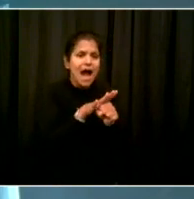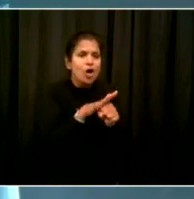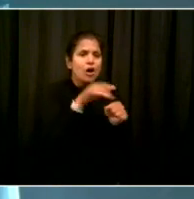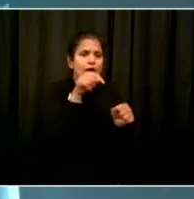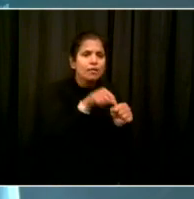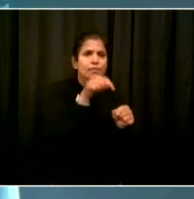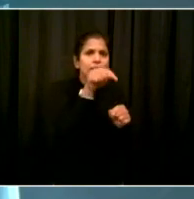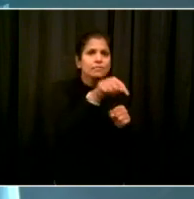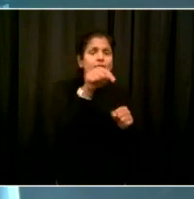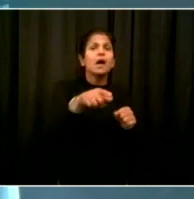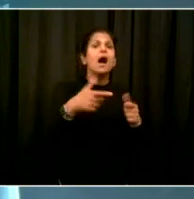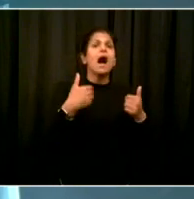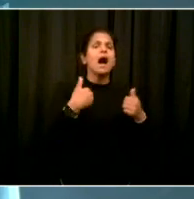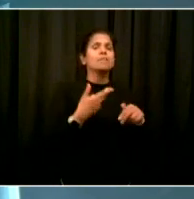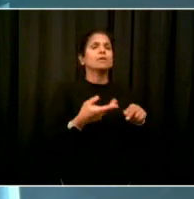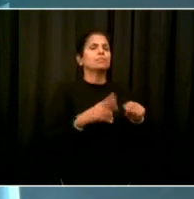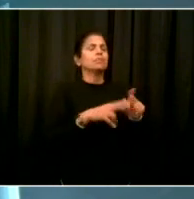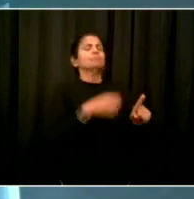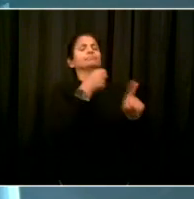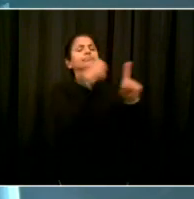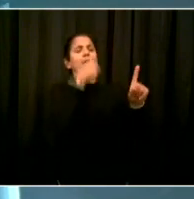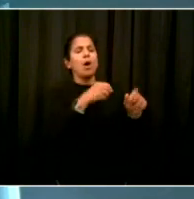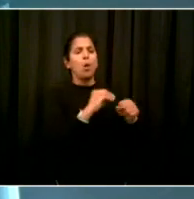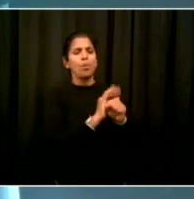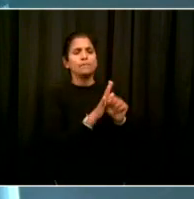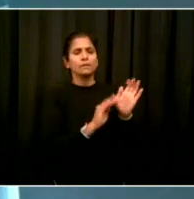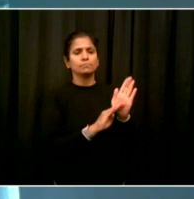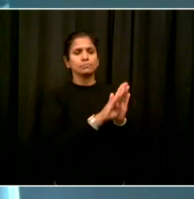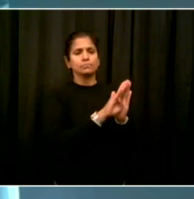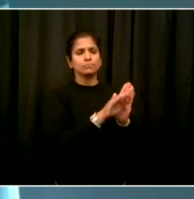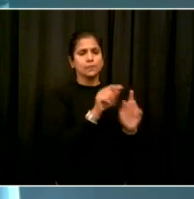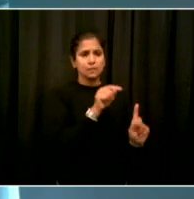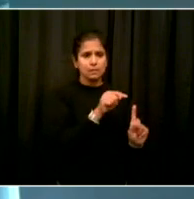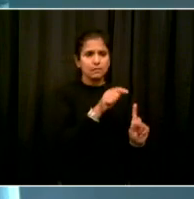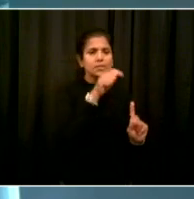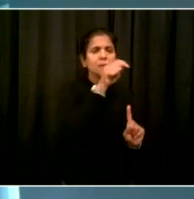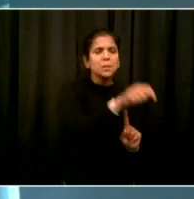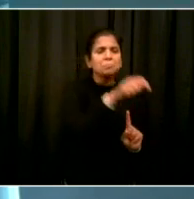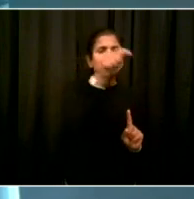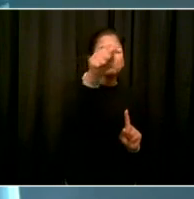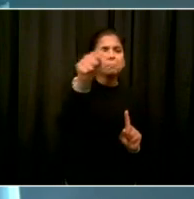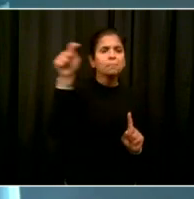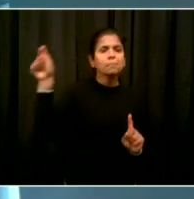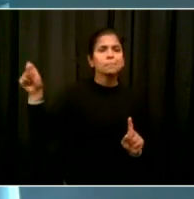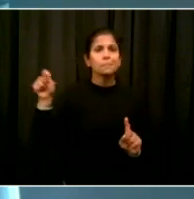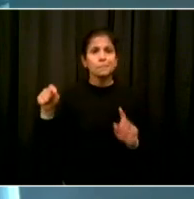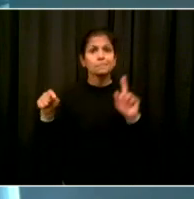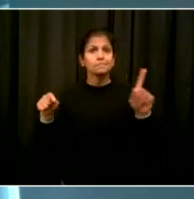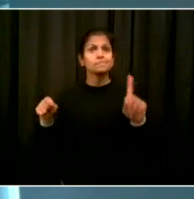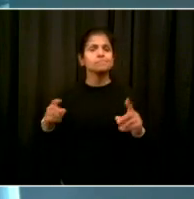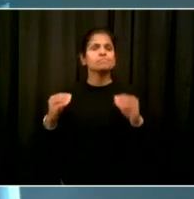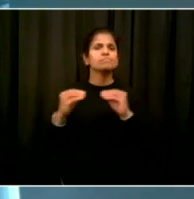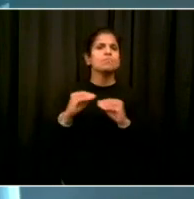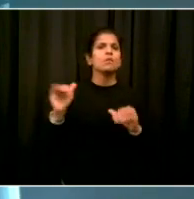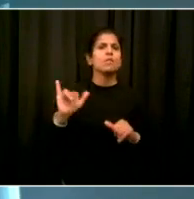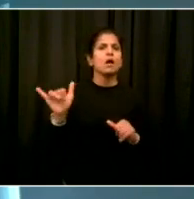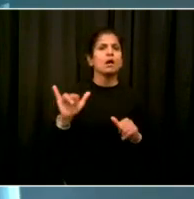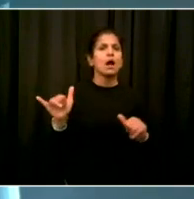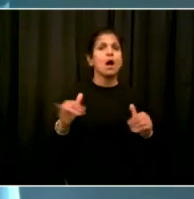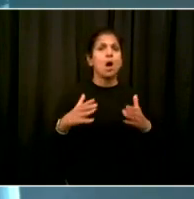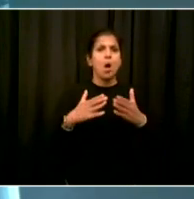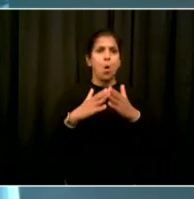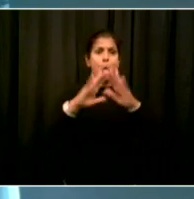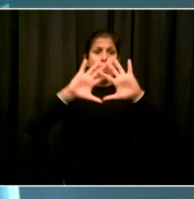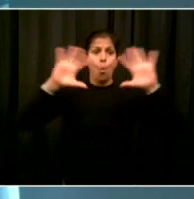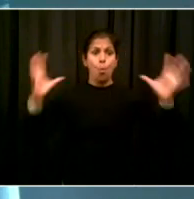helping to blunt the rise. But at the same time, we do see a slow and steady rise throughout many, many parts of the city. And so